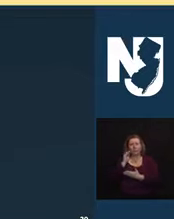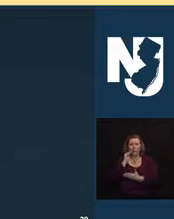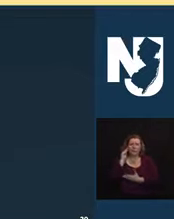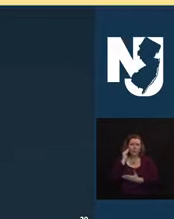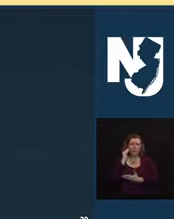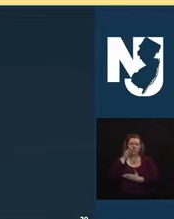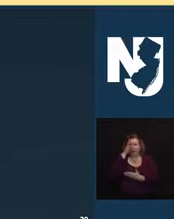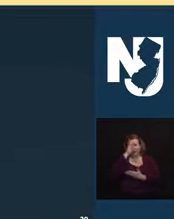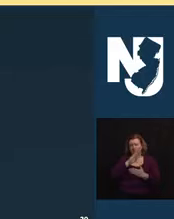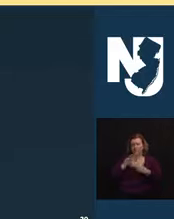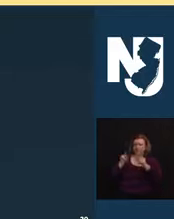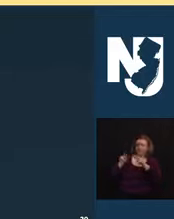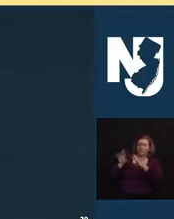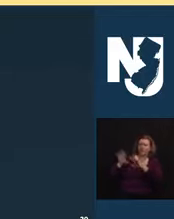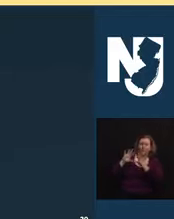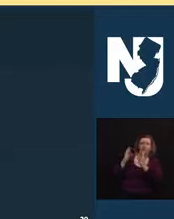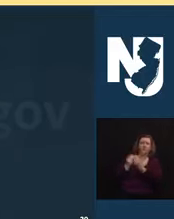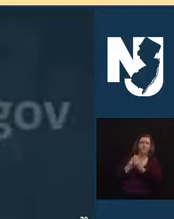family.